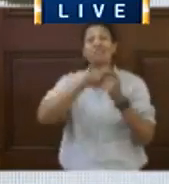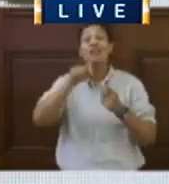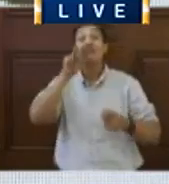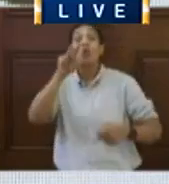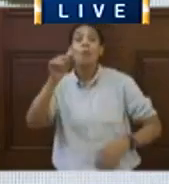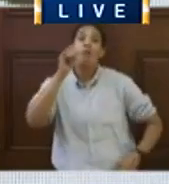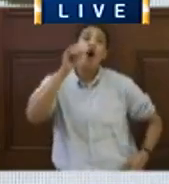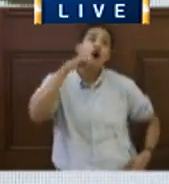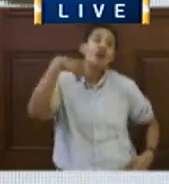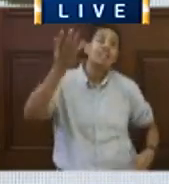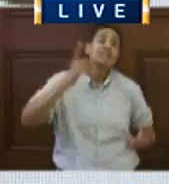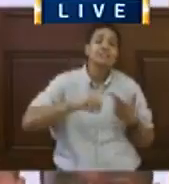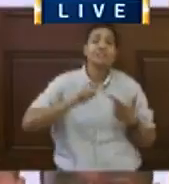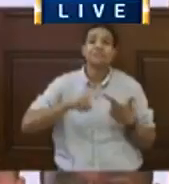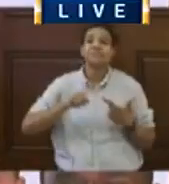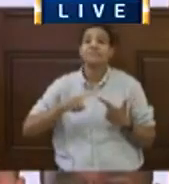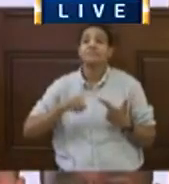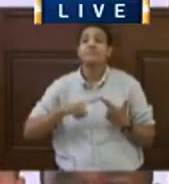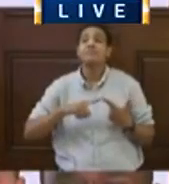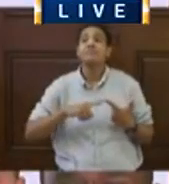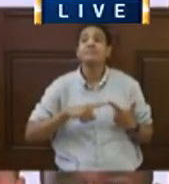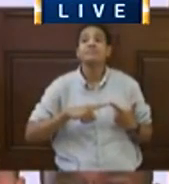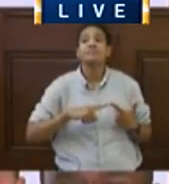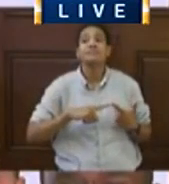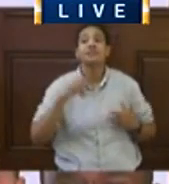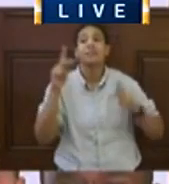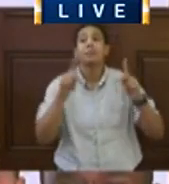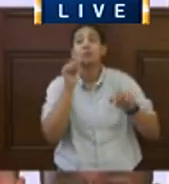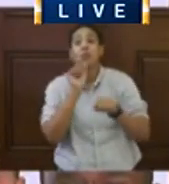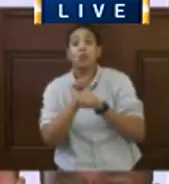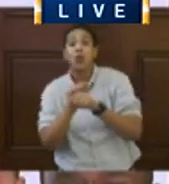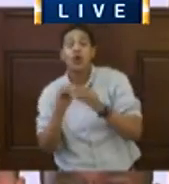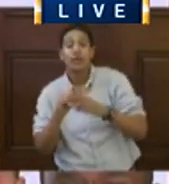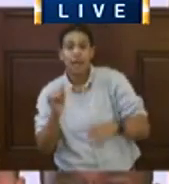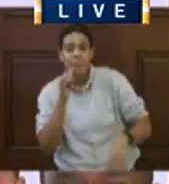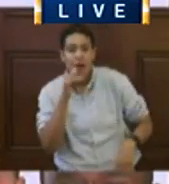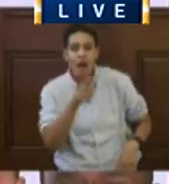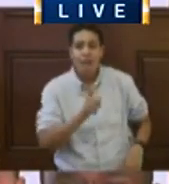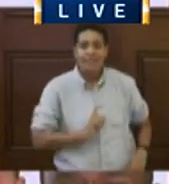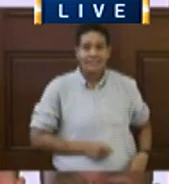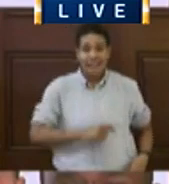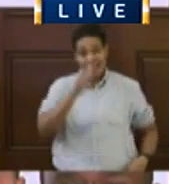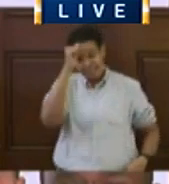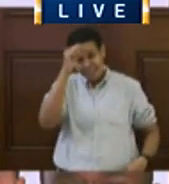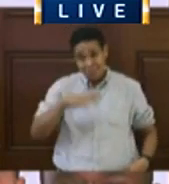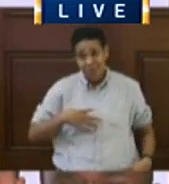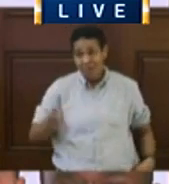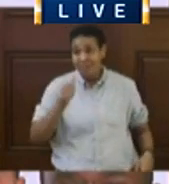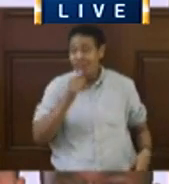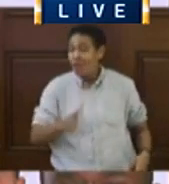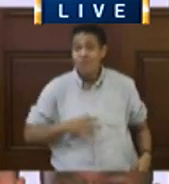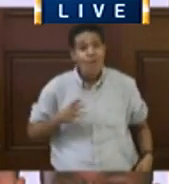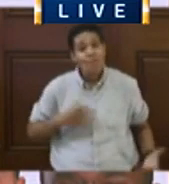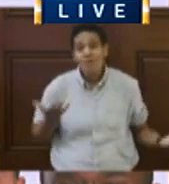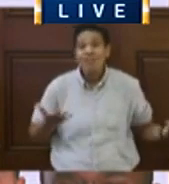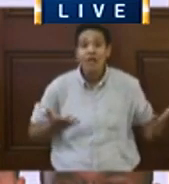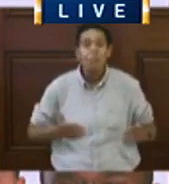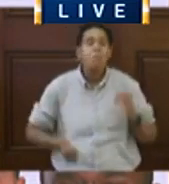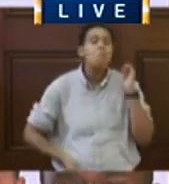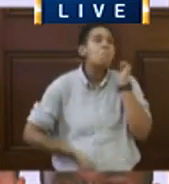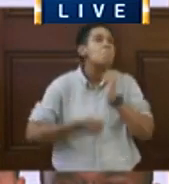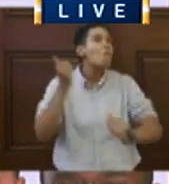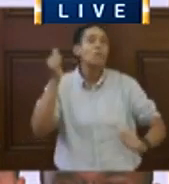bars and the people who work in the bars, the taxi men. It's largely informal. Will